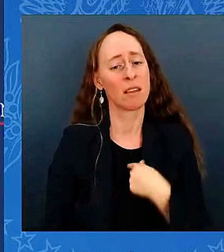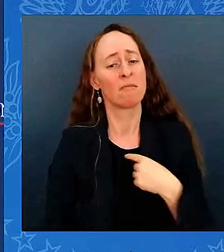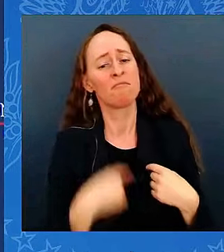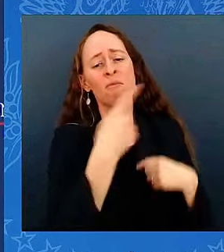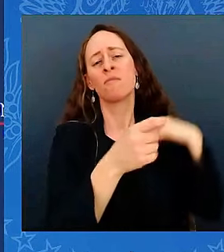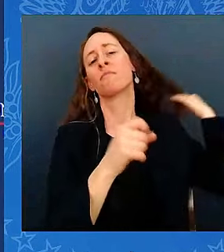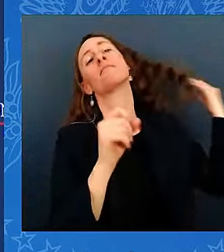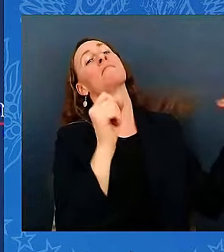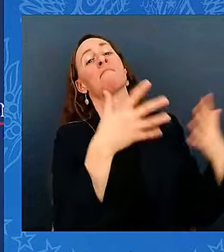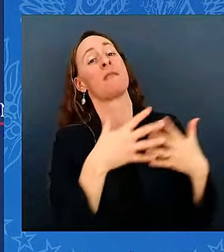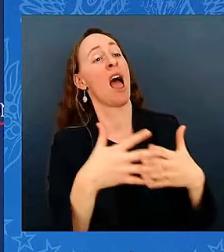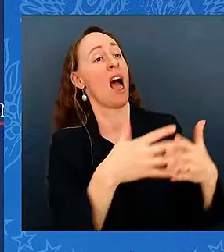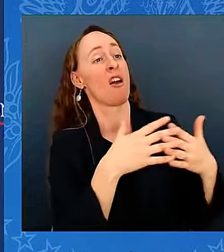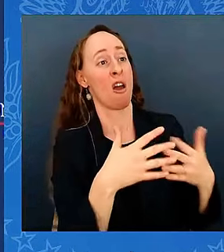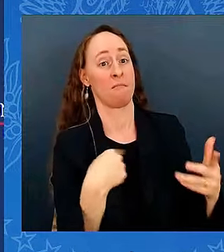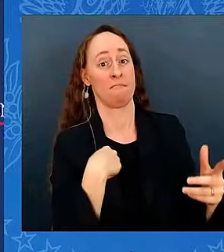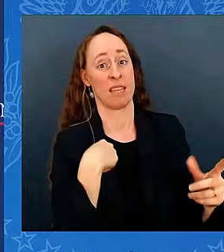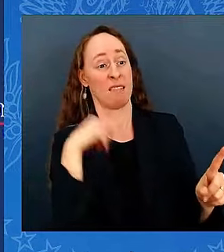I mean this from bottom of my heart.